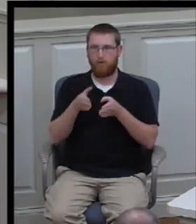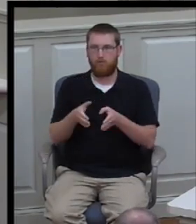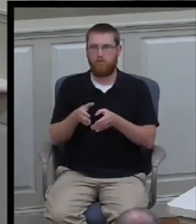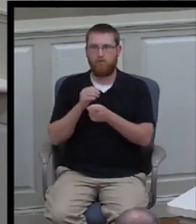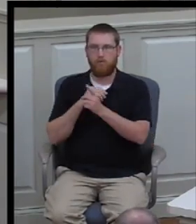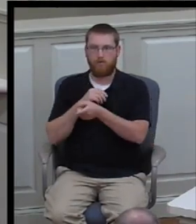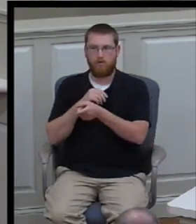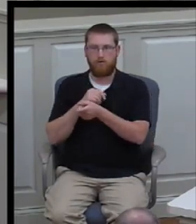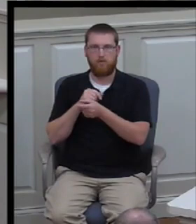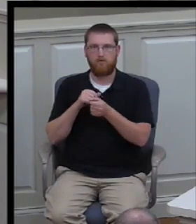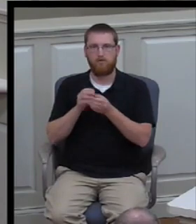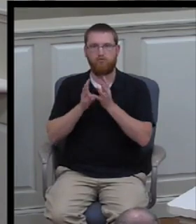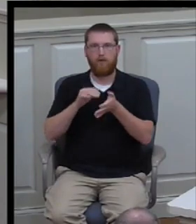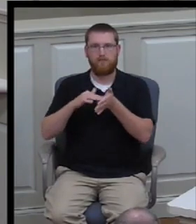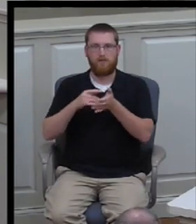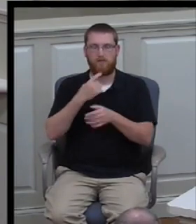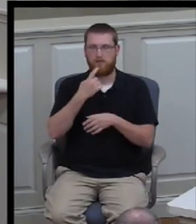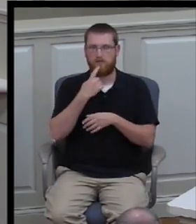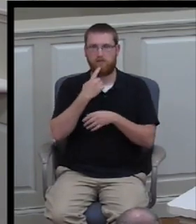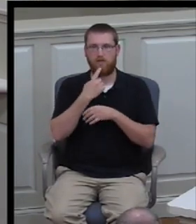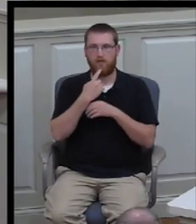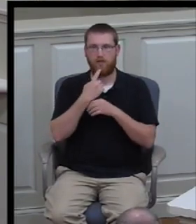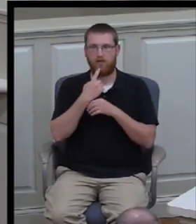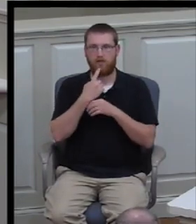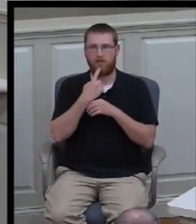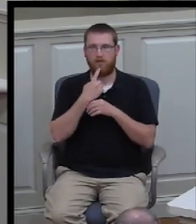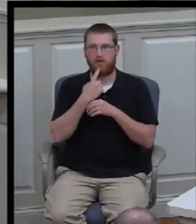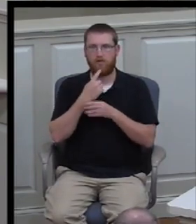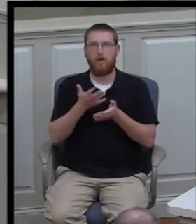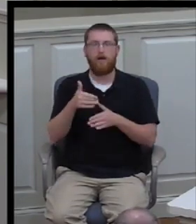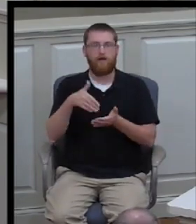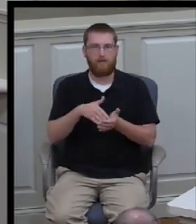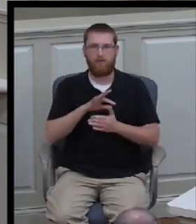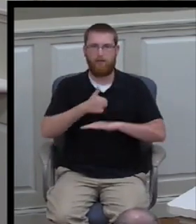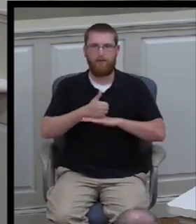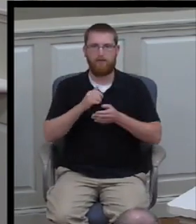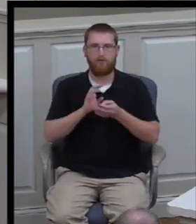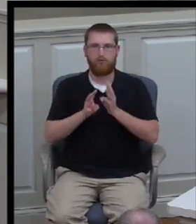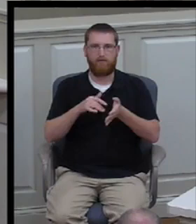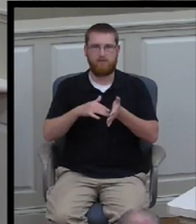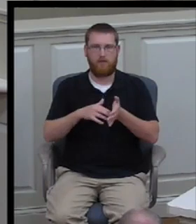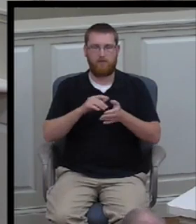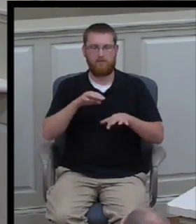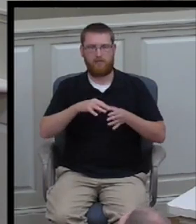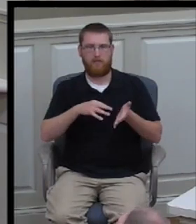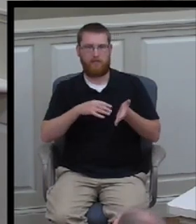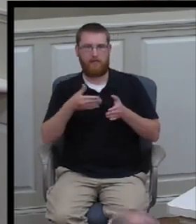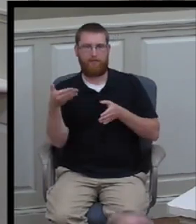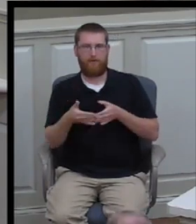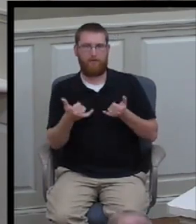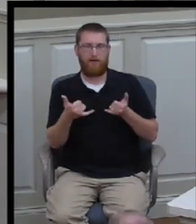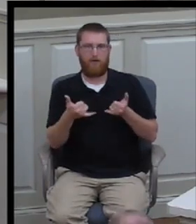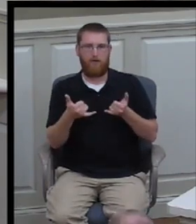study showed the traffic would, again, the basis of traffic study, they study what's there now and make some assumptions,